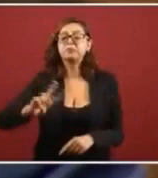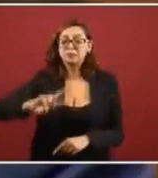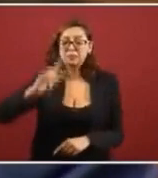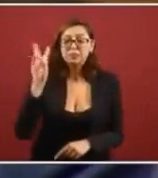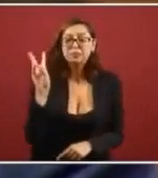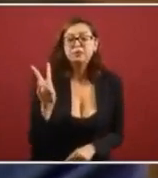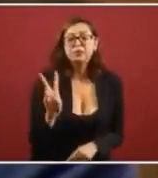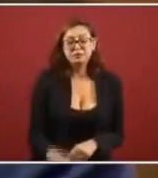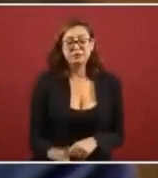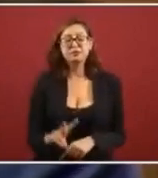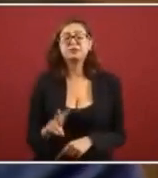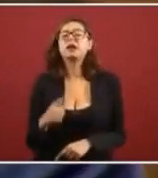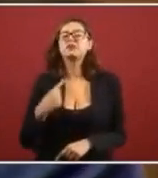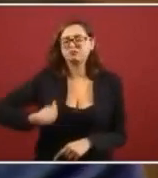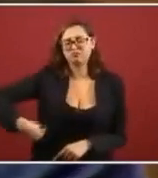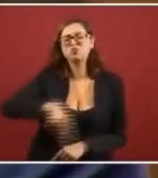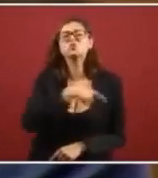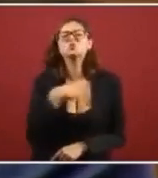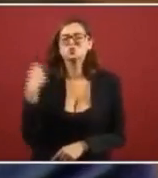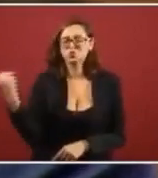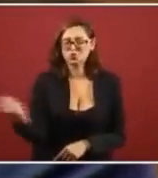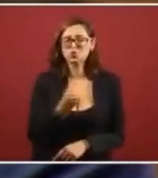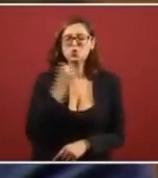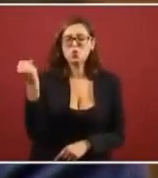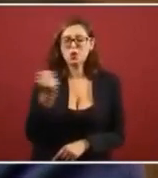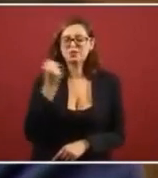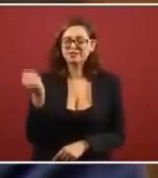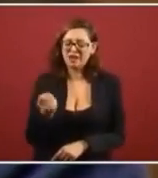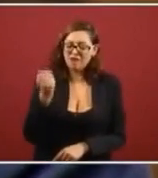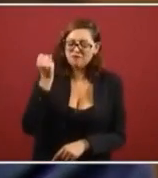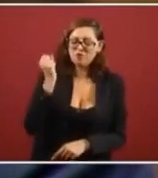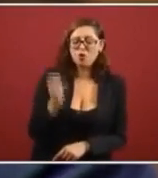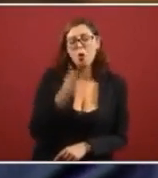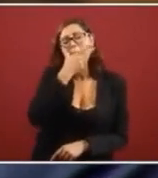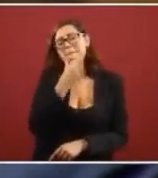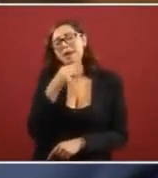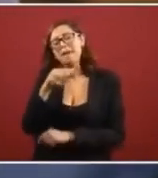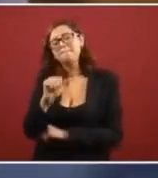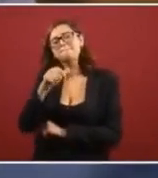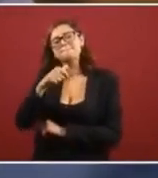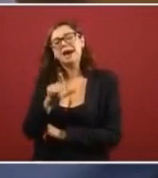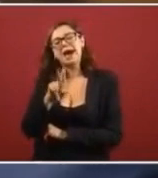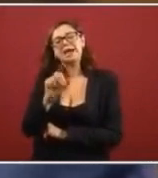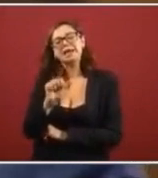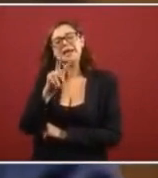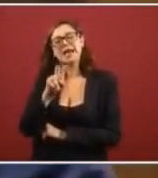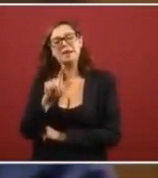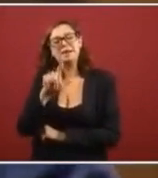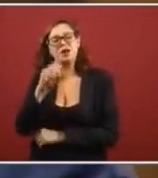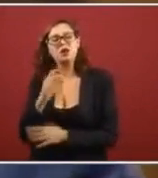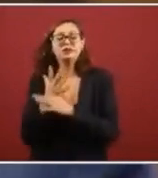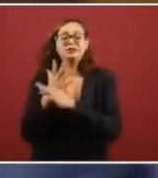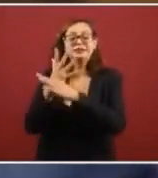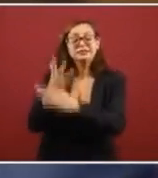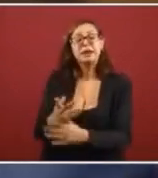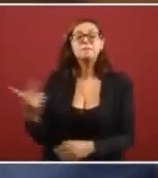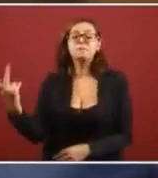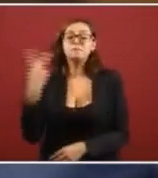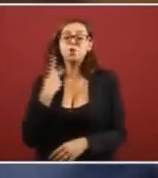confess that I have counted with some lucky Makaveli is to say that